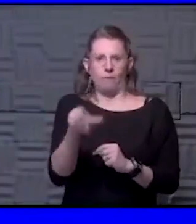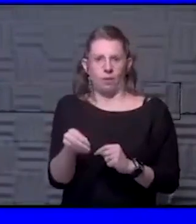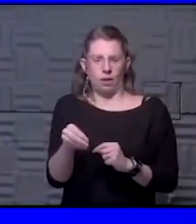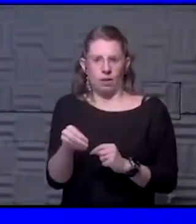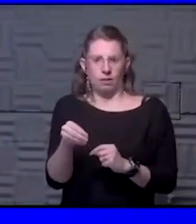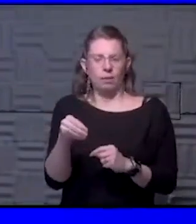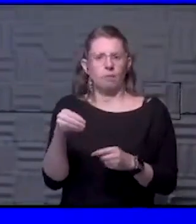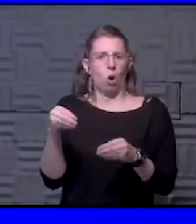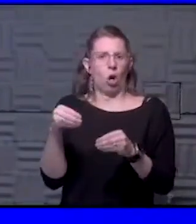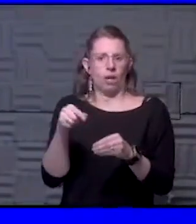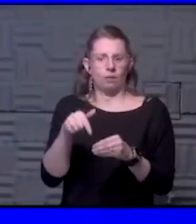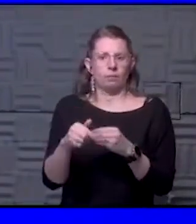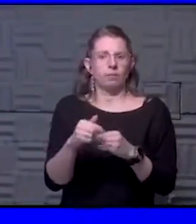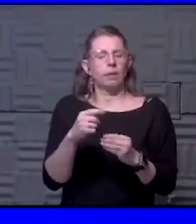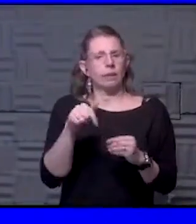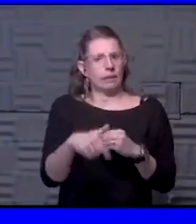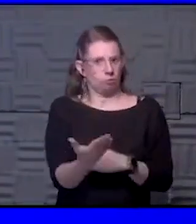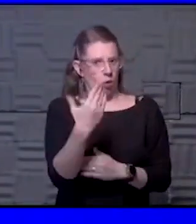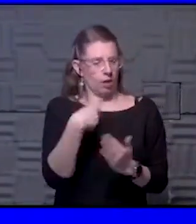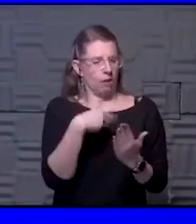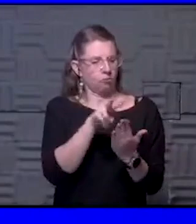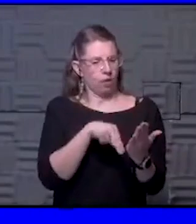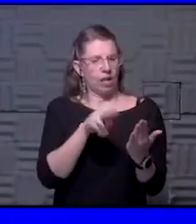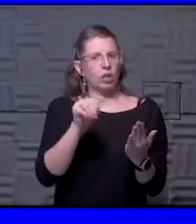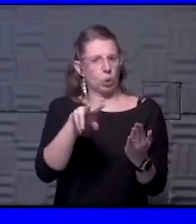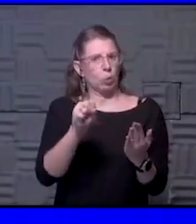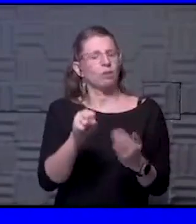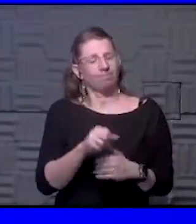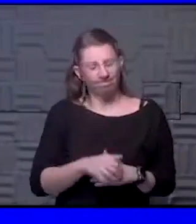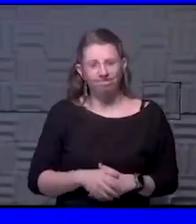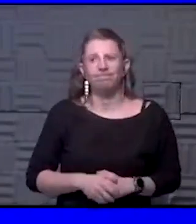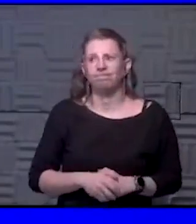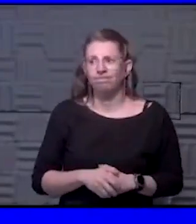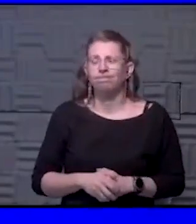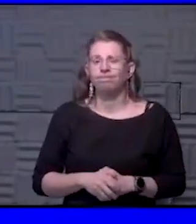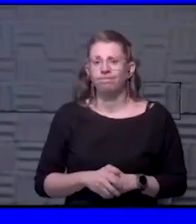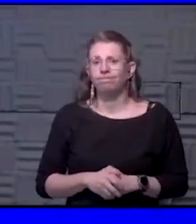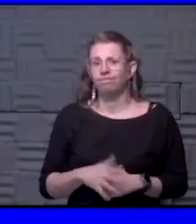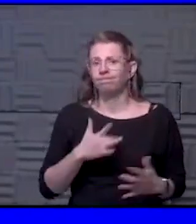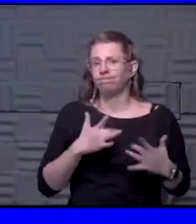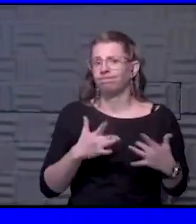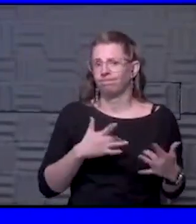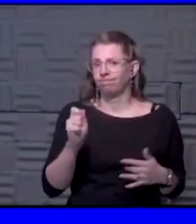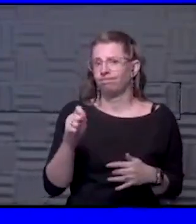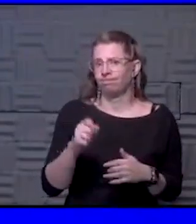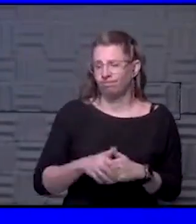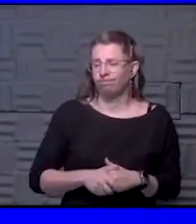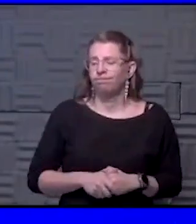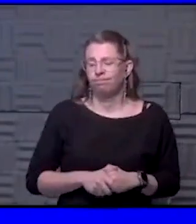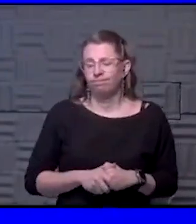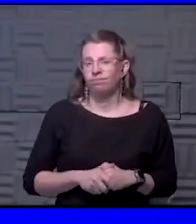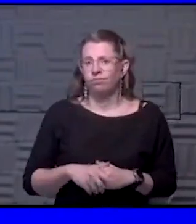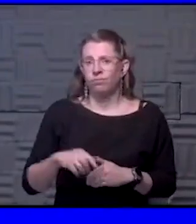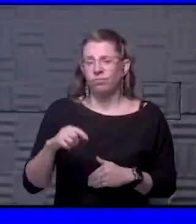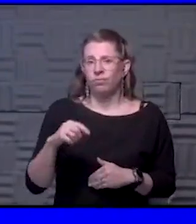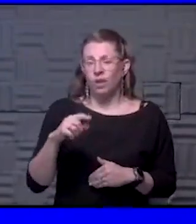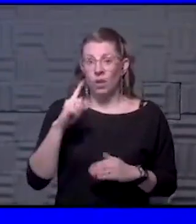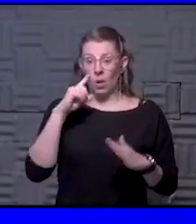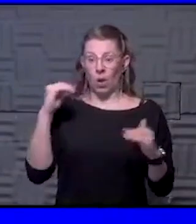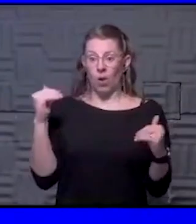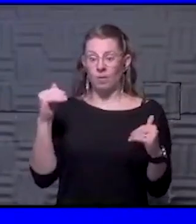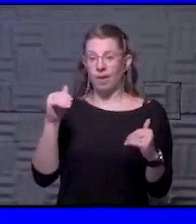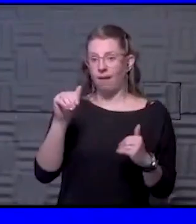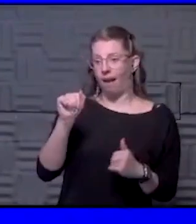this morning I was reading that news. Yeah, it's concerning news because, you know, the hope had been that